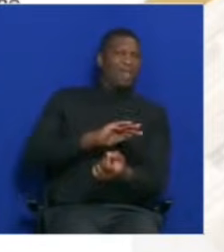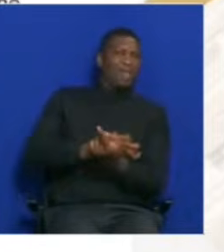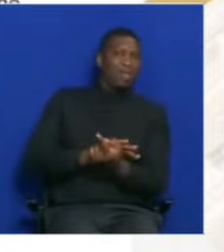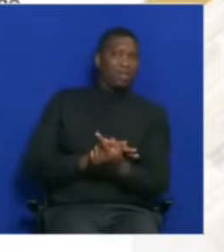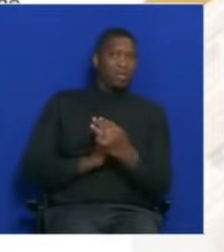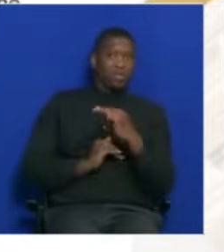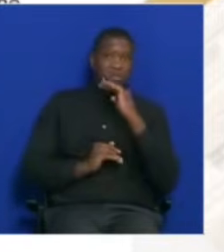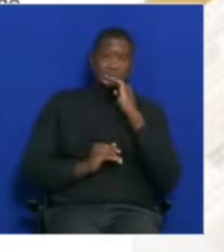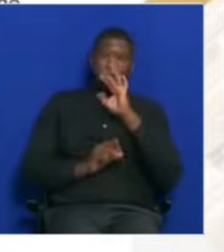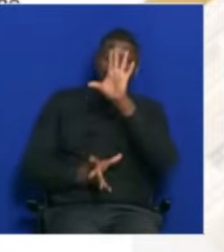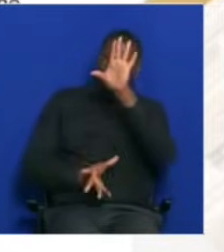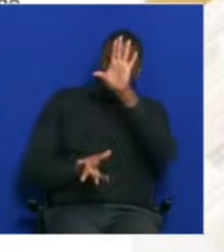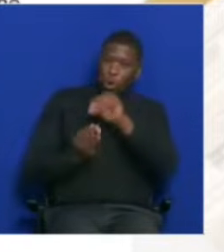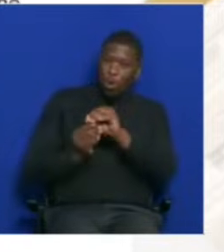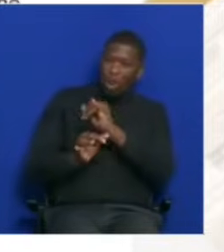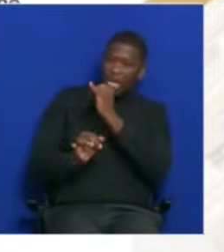whole.